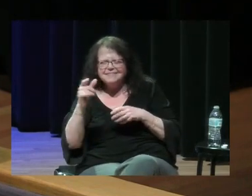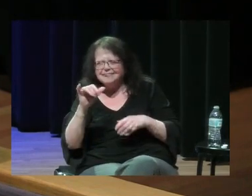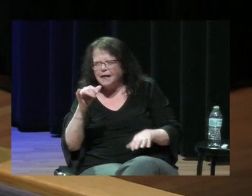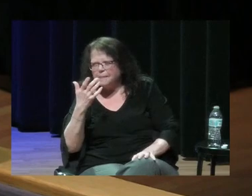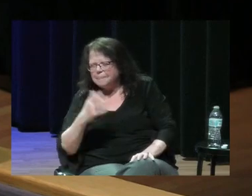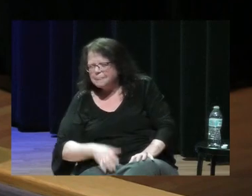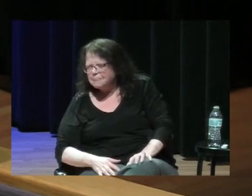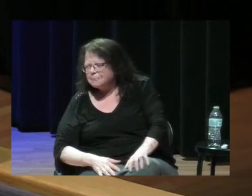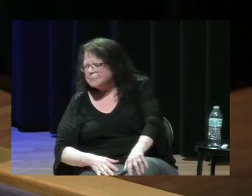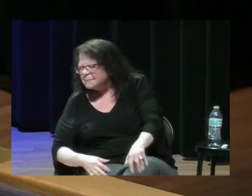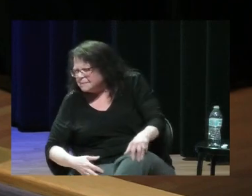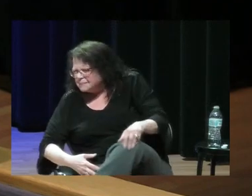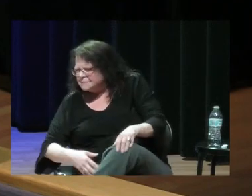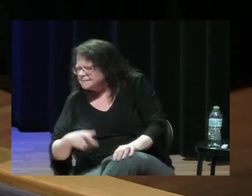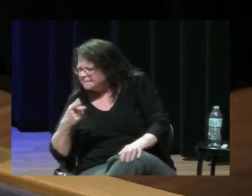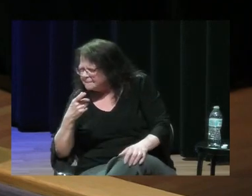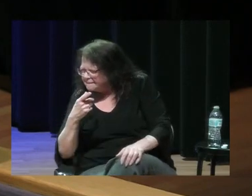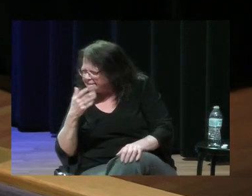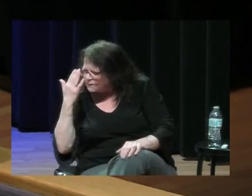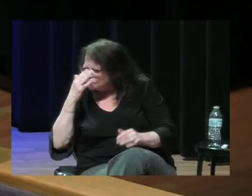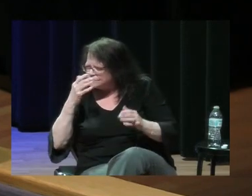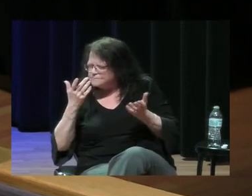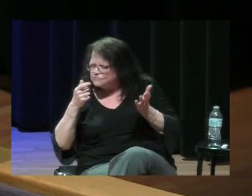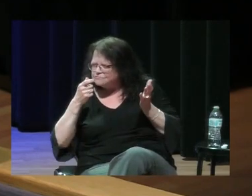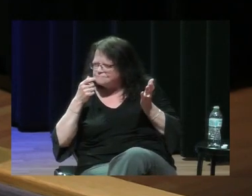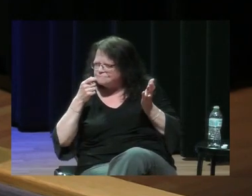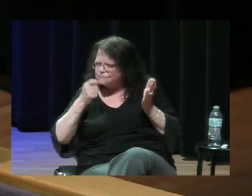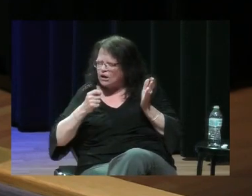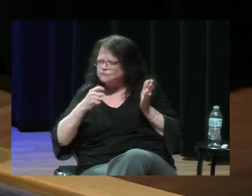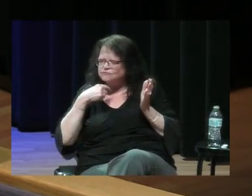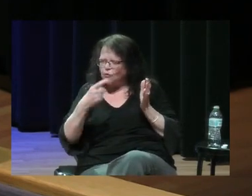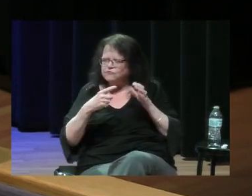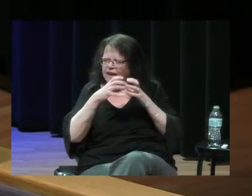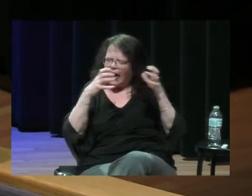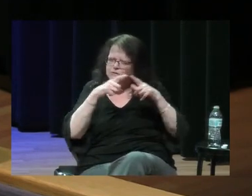And then I sent some statistics, which I just told y'all not to do. I'm not perfect.